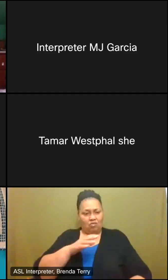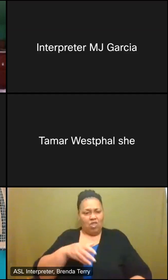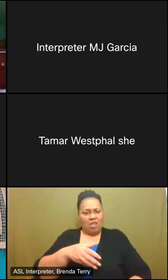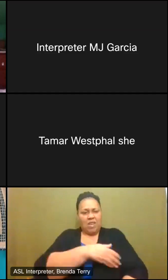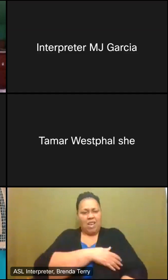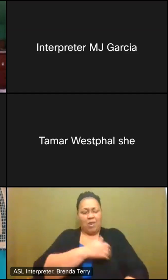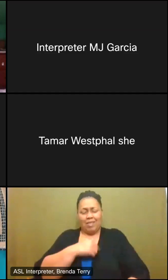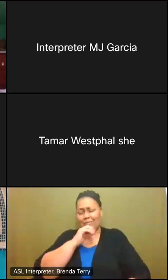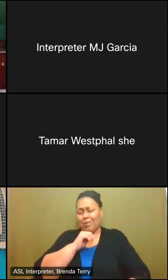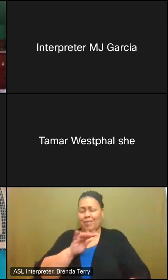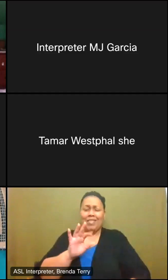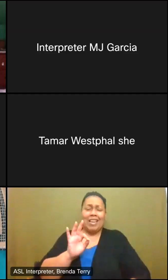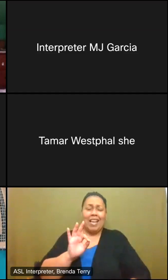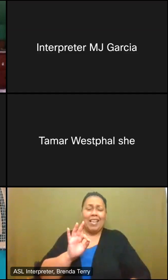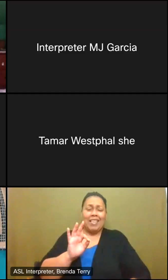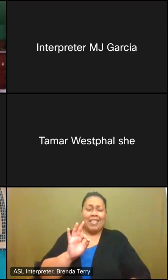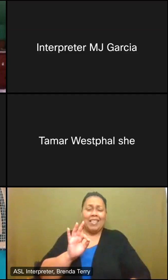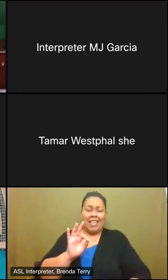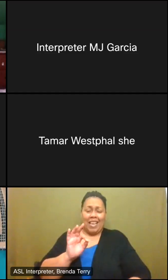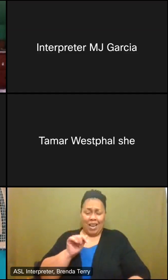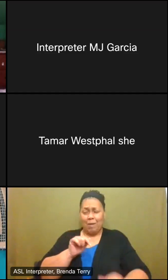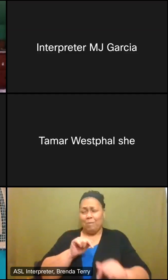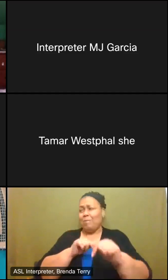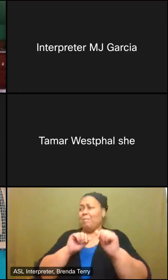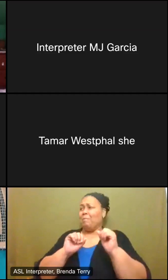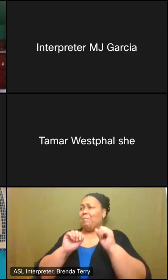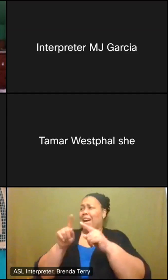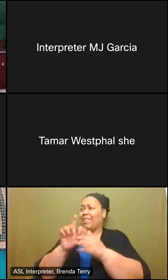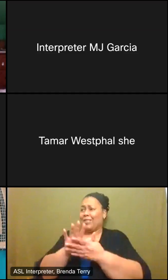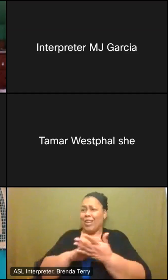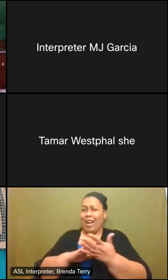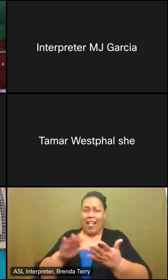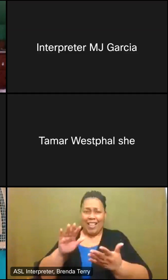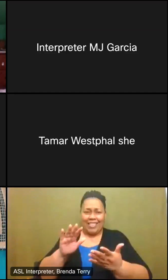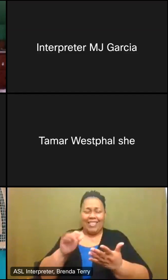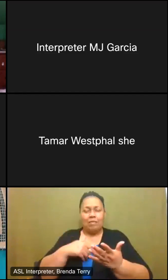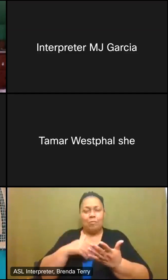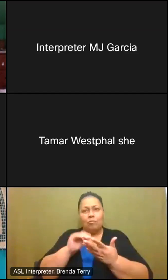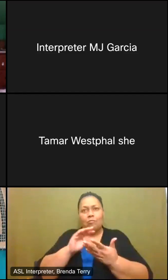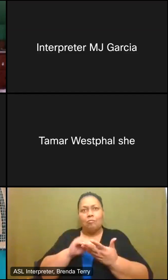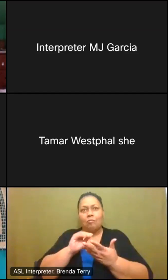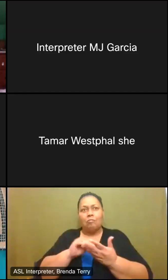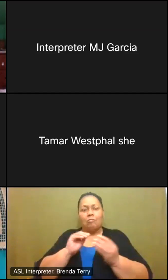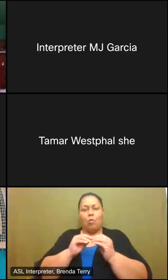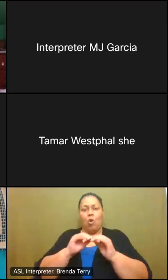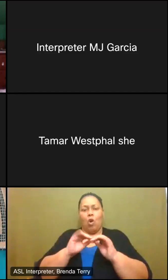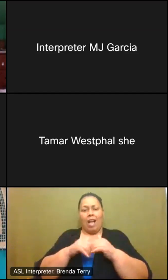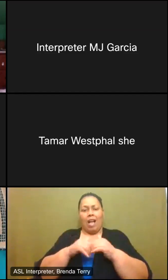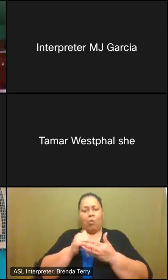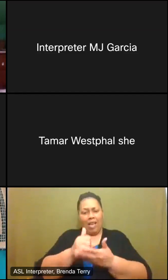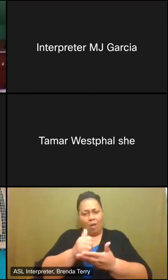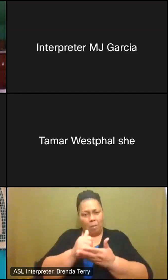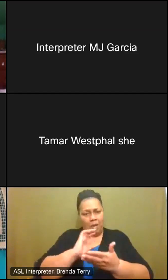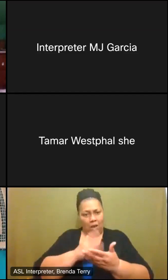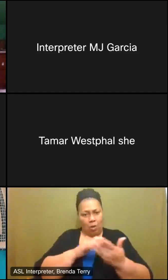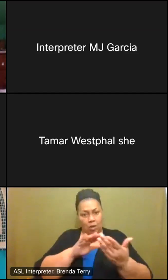59 years old now, and I'm going back to college. I wanted to learn more to help our community, not